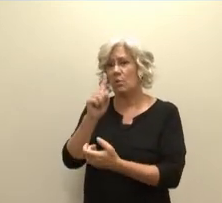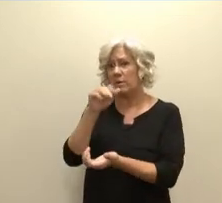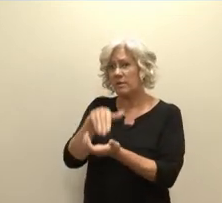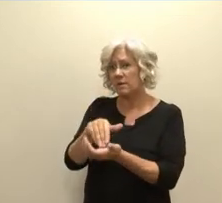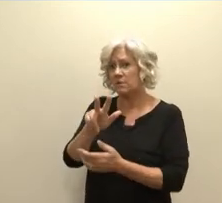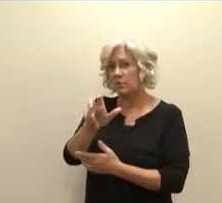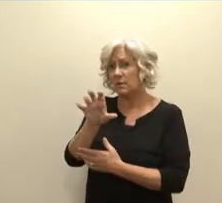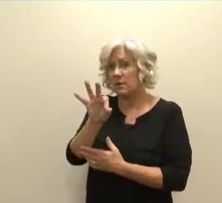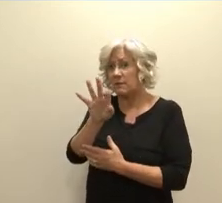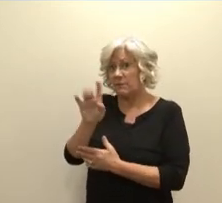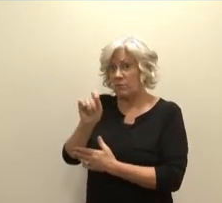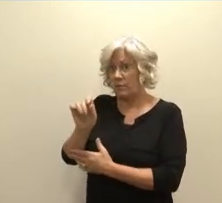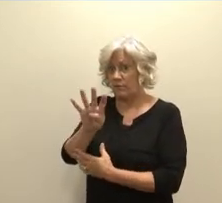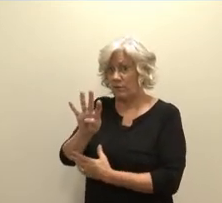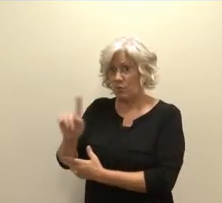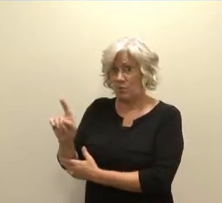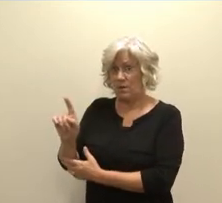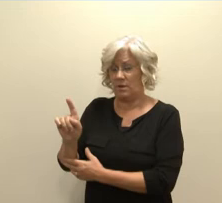$1,395.41. And that's a